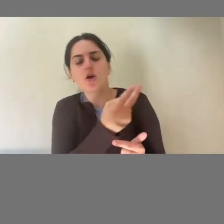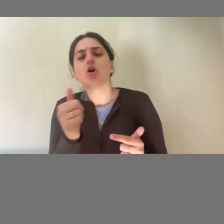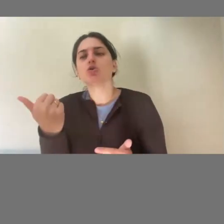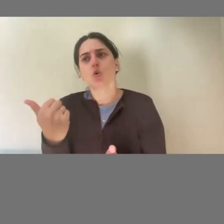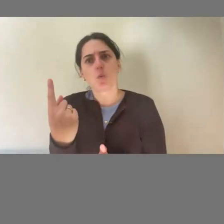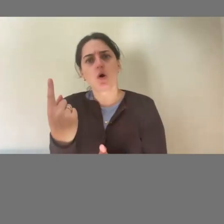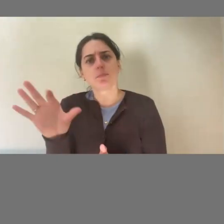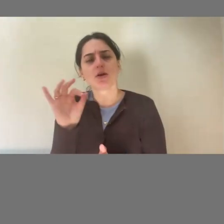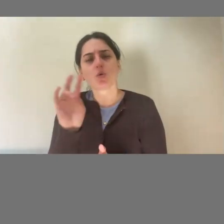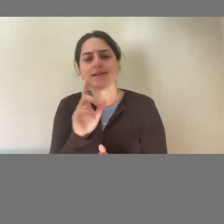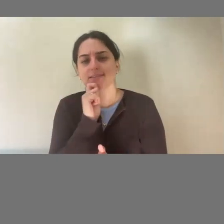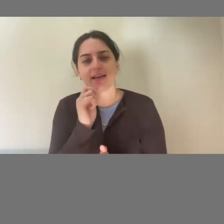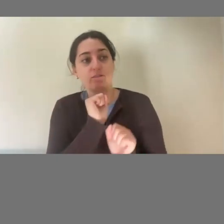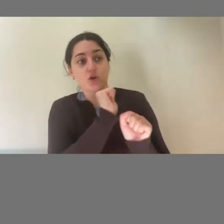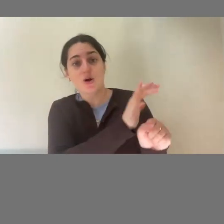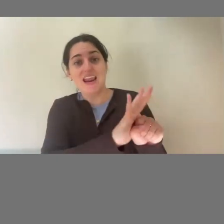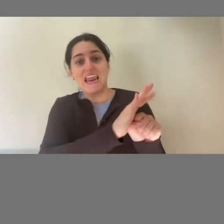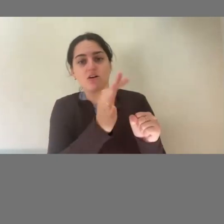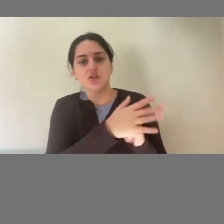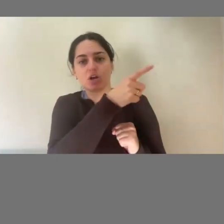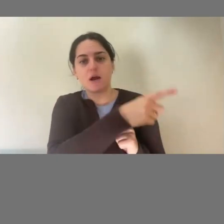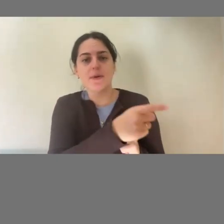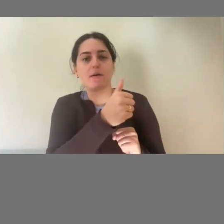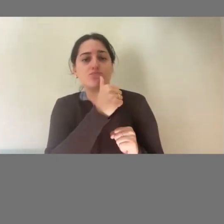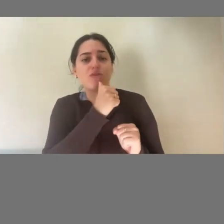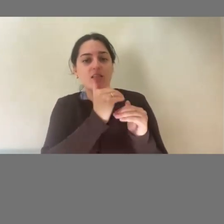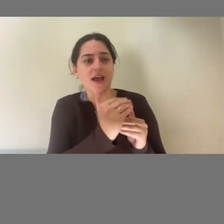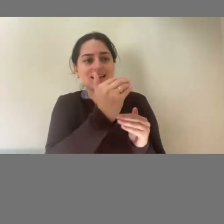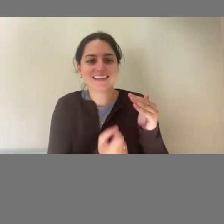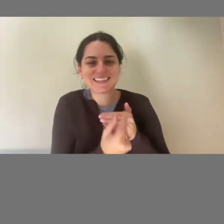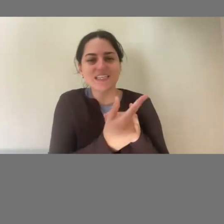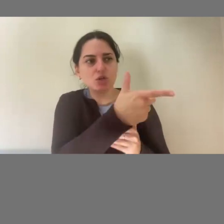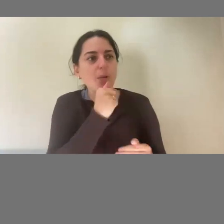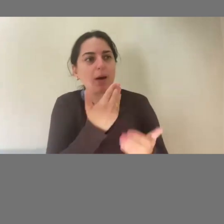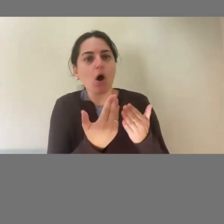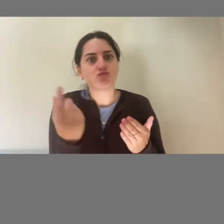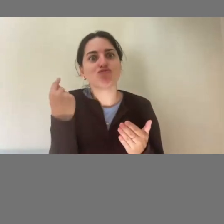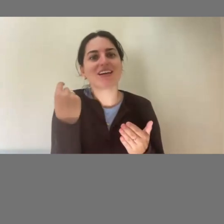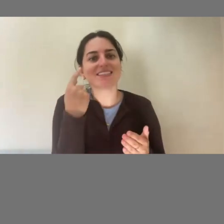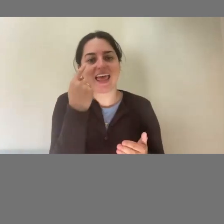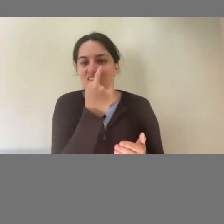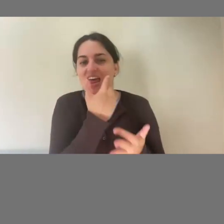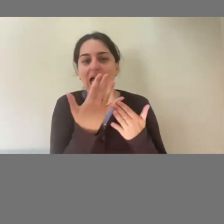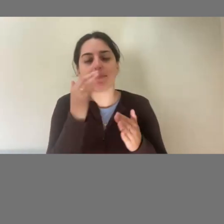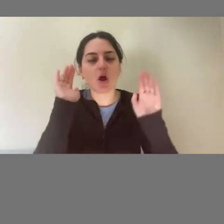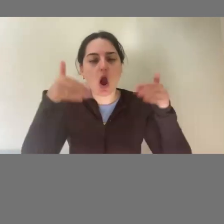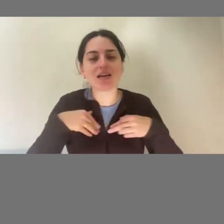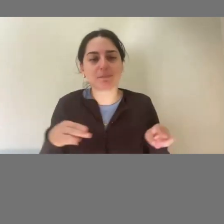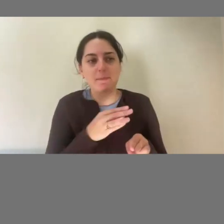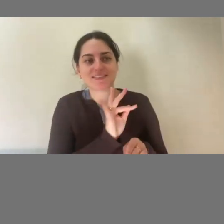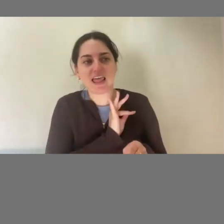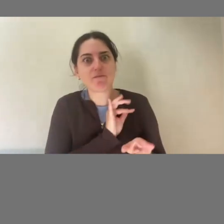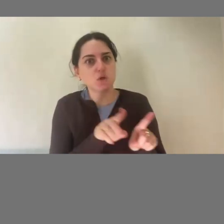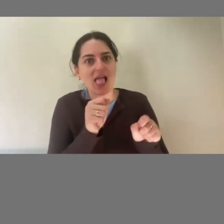questions is in your section on prevalence and incidence, can you comment on what the latest evidence is about how many autistic people also